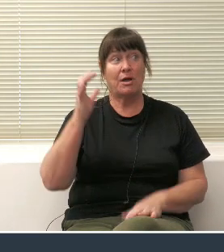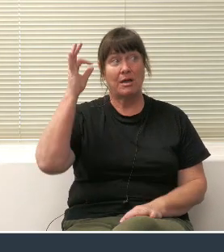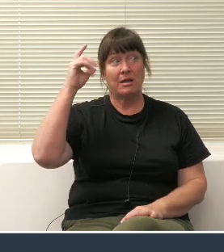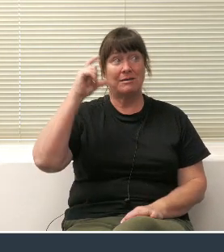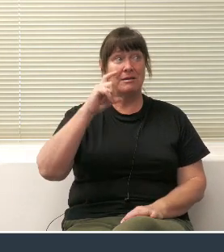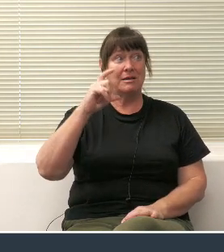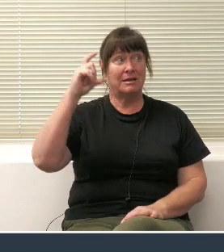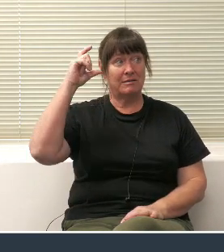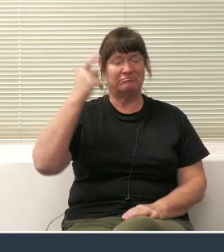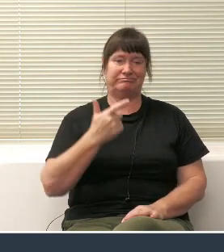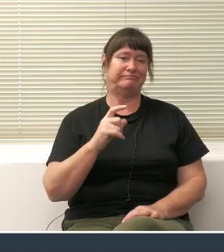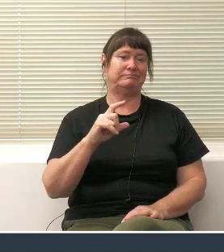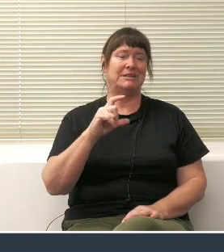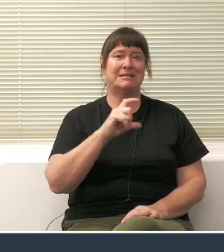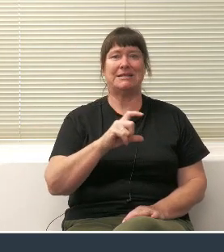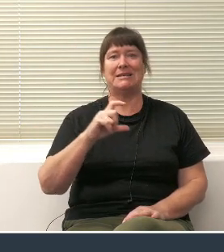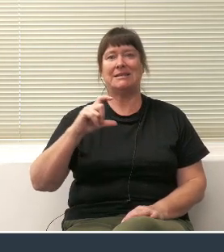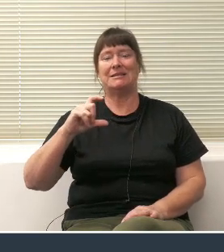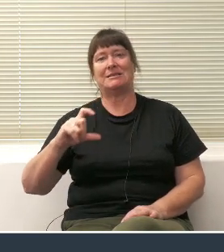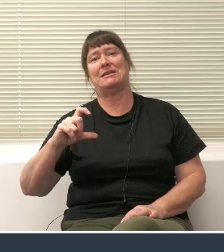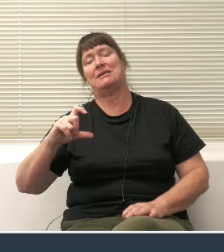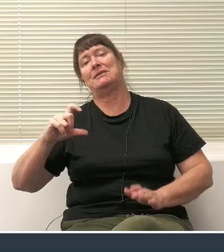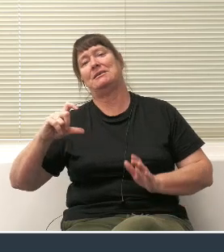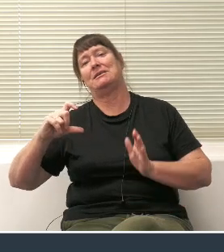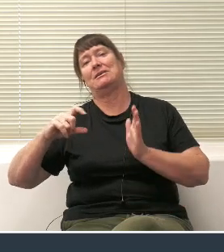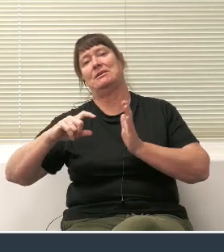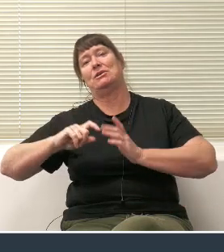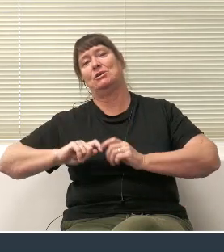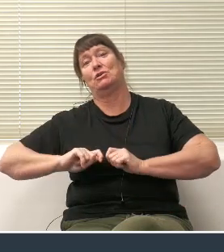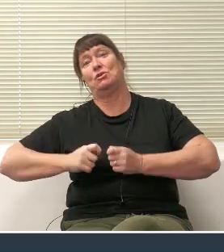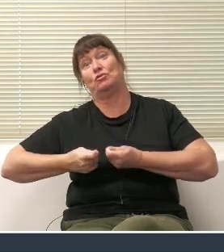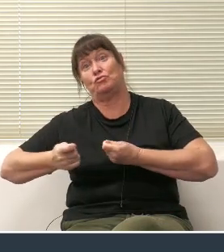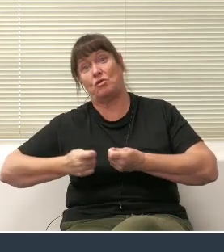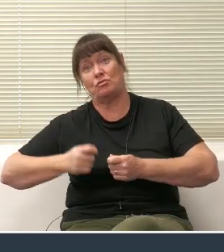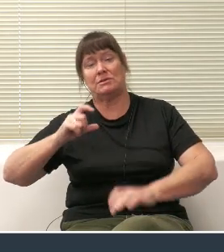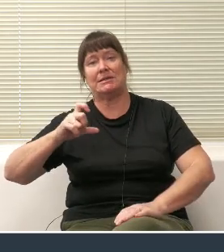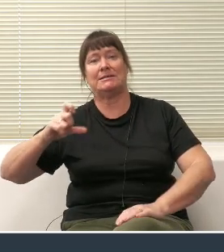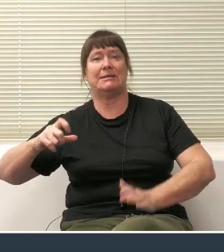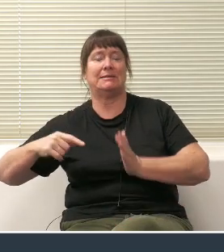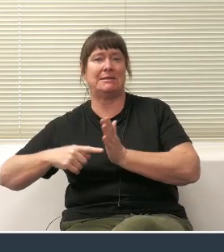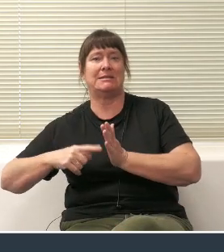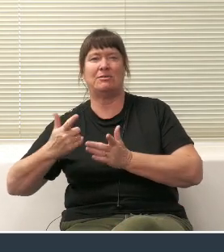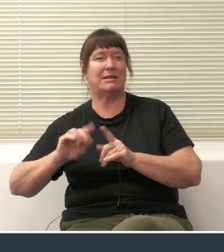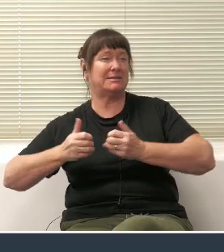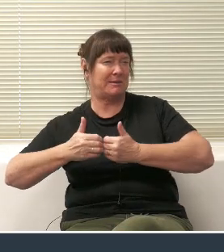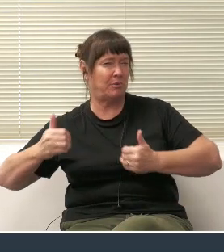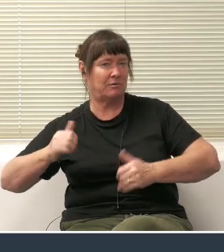council-controlled organisations running the chip. They're just separate. Yeah, separate. Yeah. Okay.